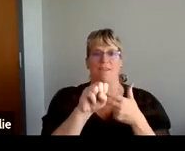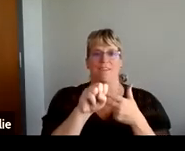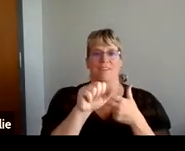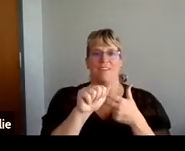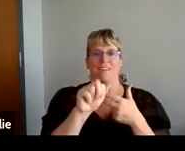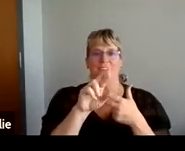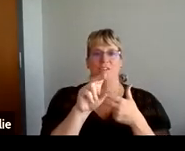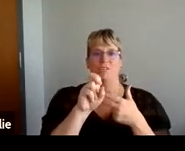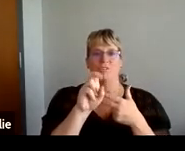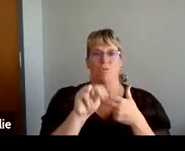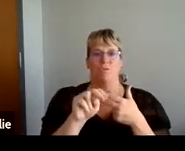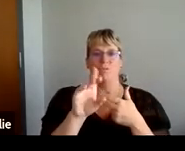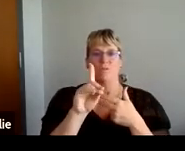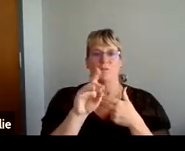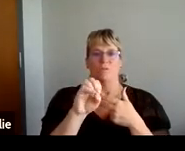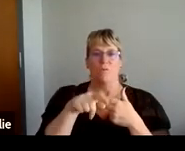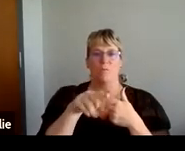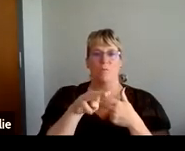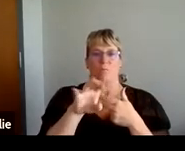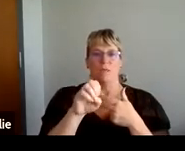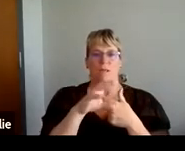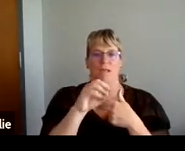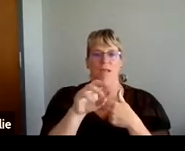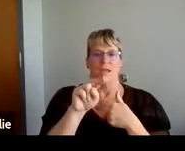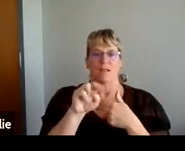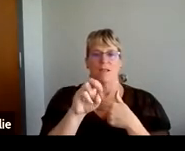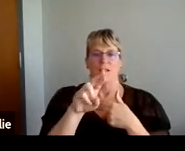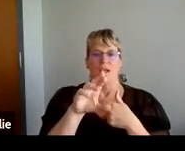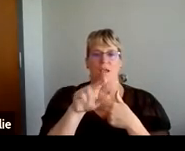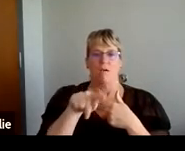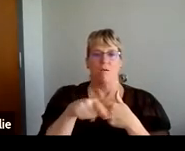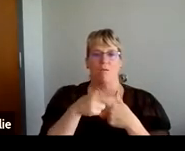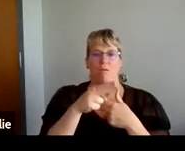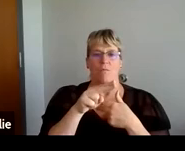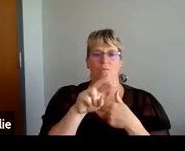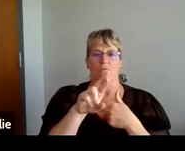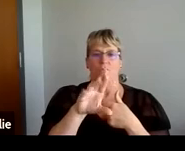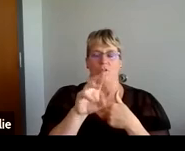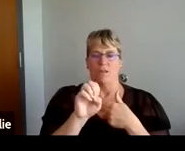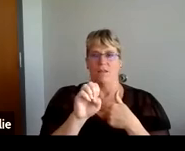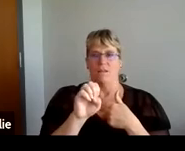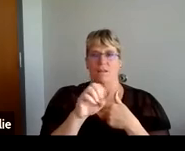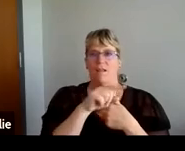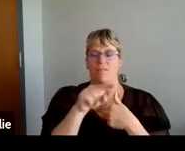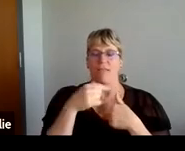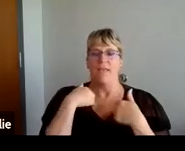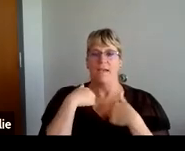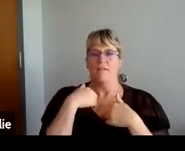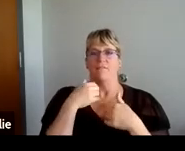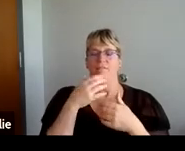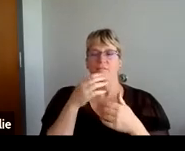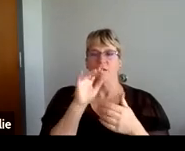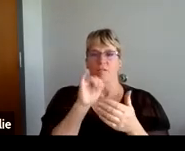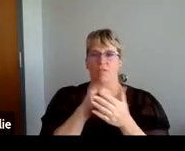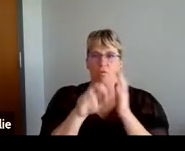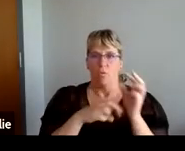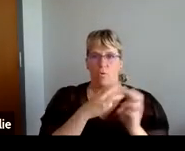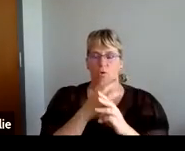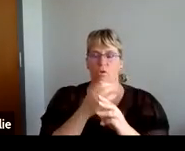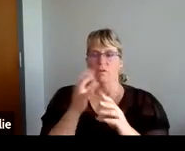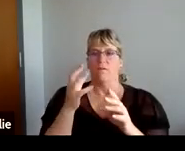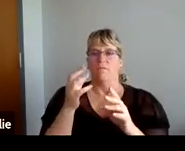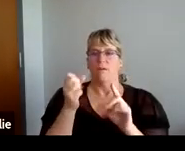mood, thought, and behavior in our psychiatric world, if you will. They also influence substances of